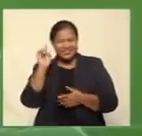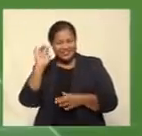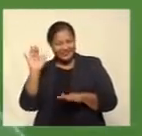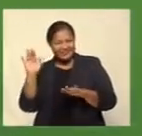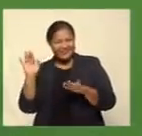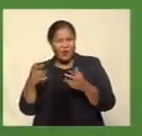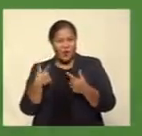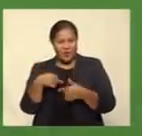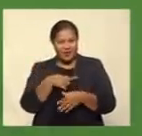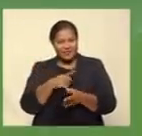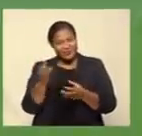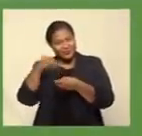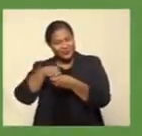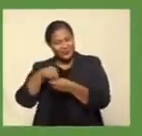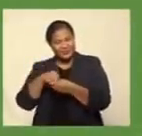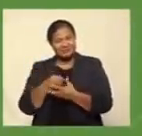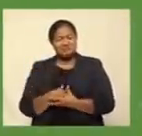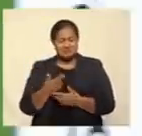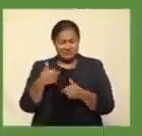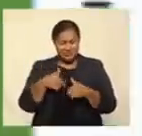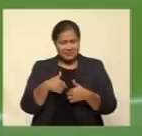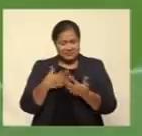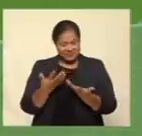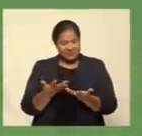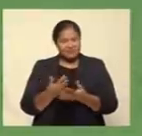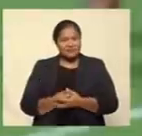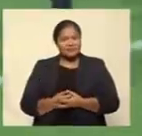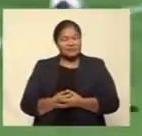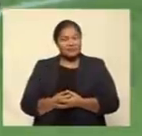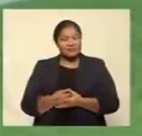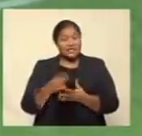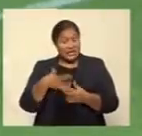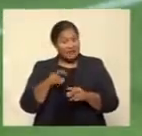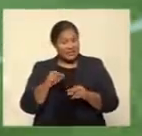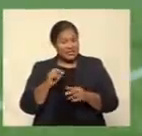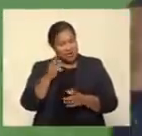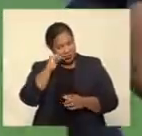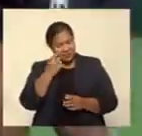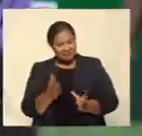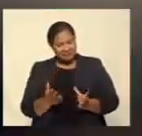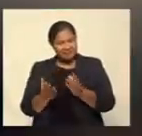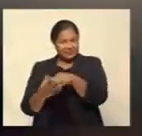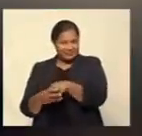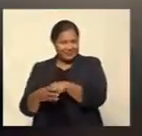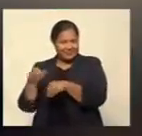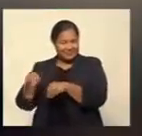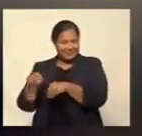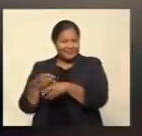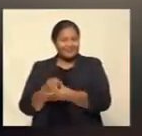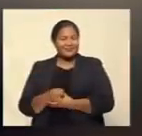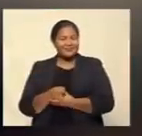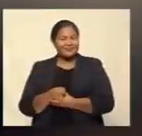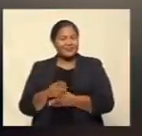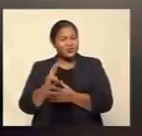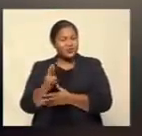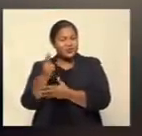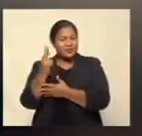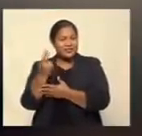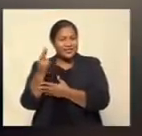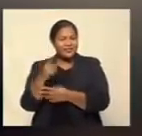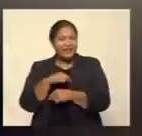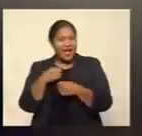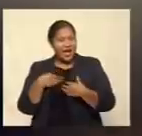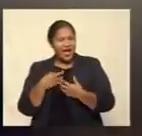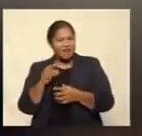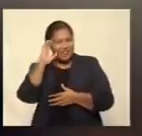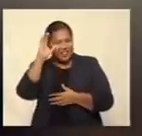always put up my hands and, if needed, to come and represent our beloved